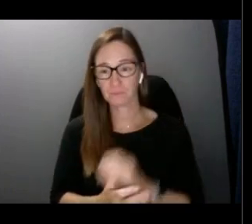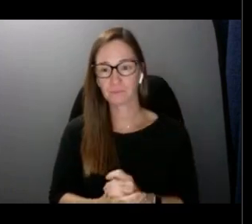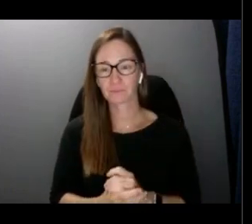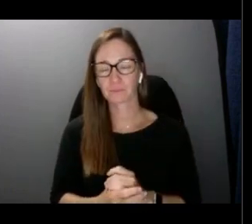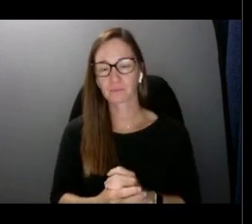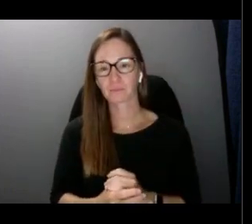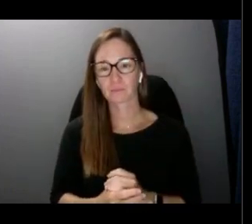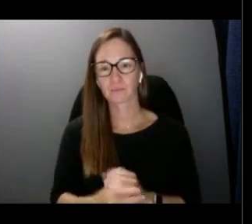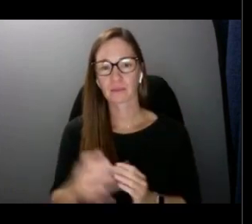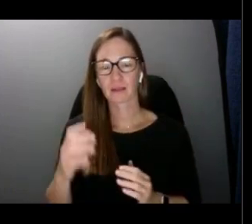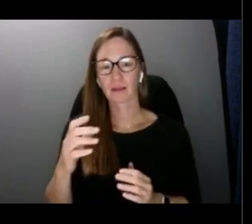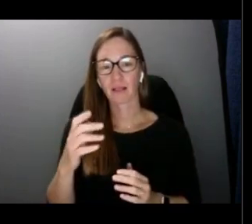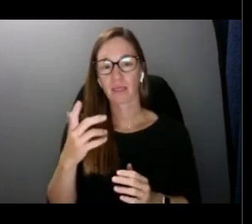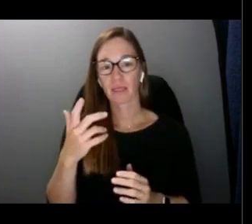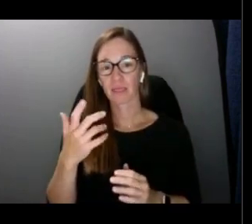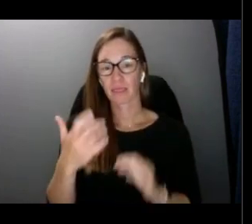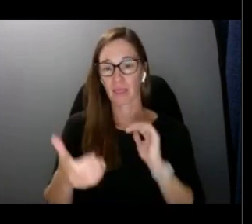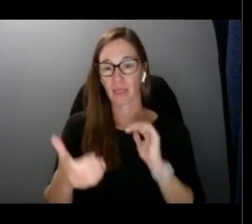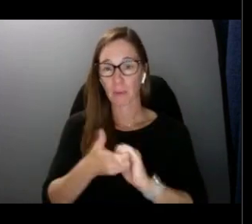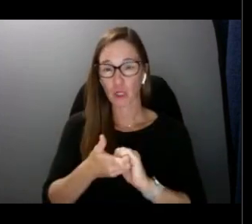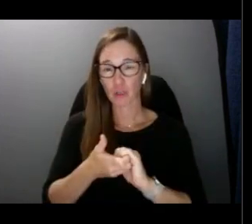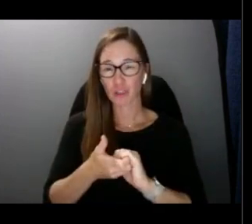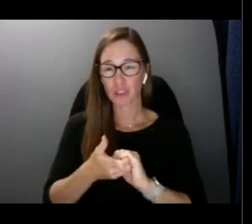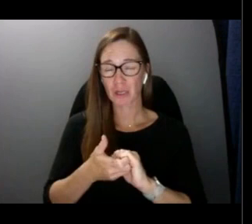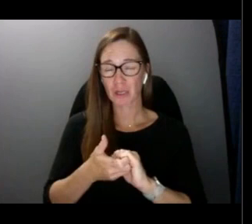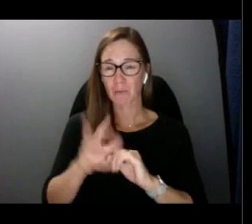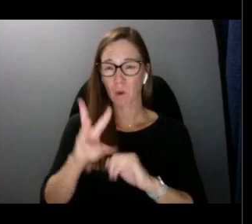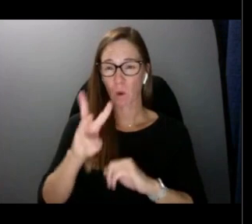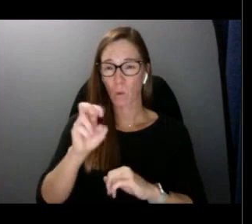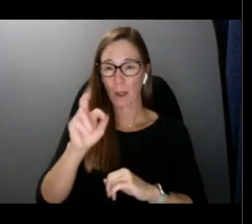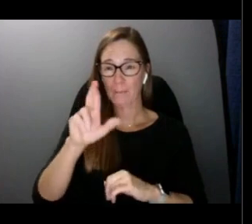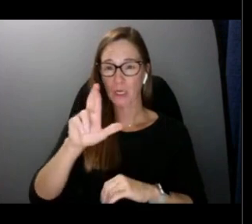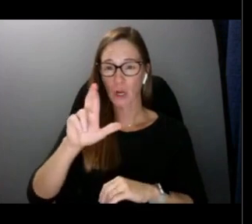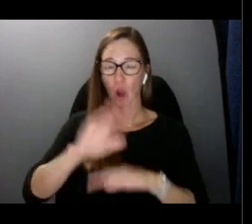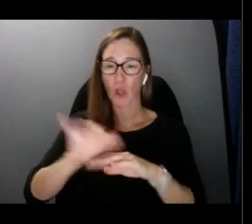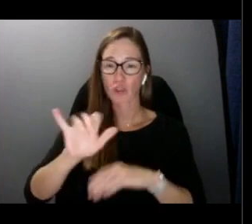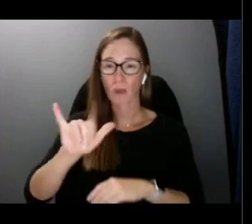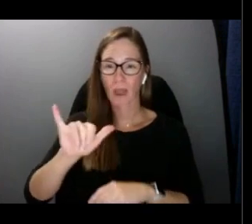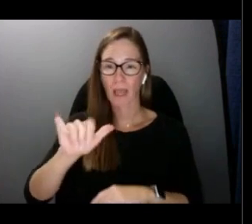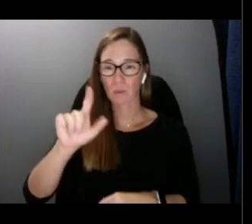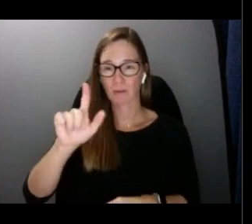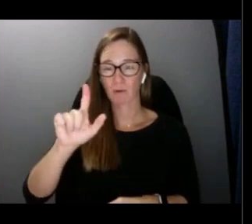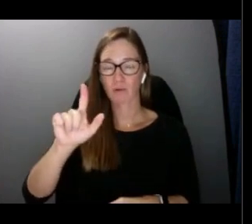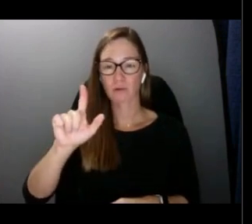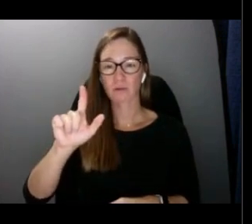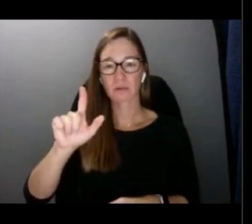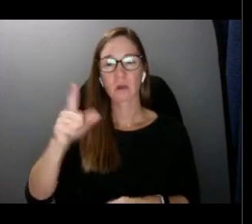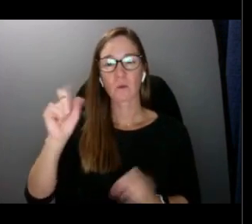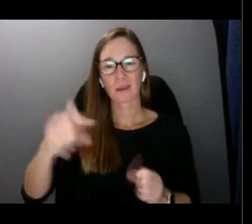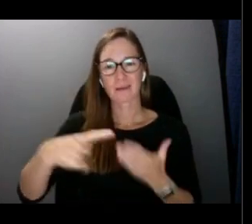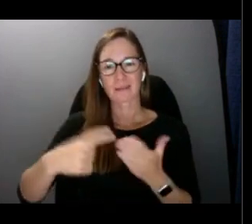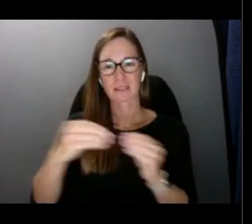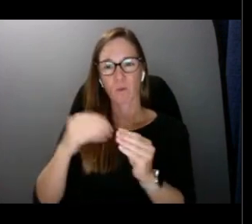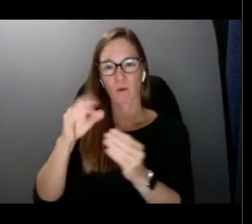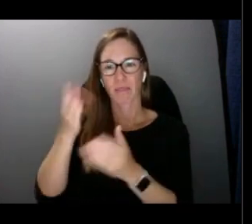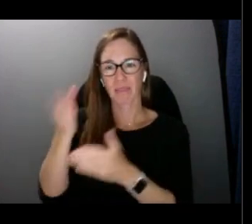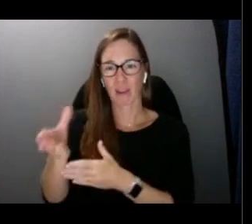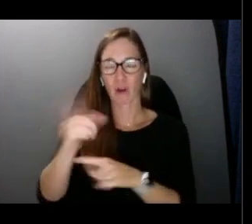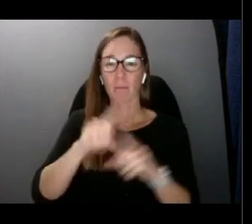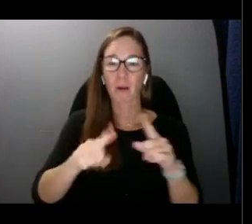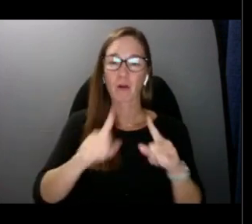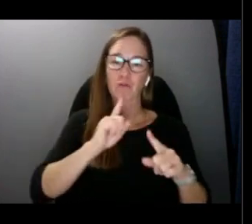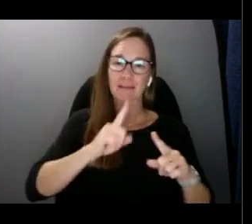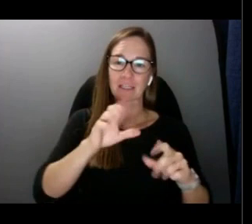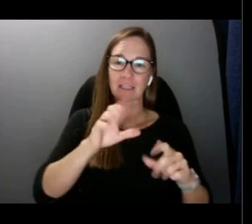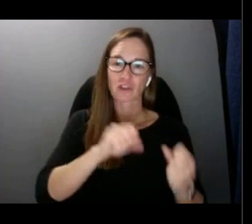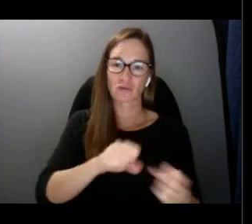The Leveraging Partnerships webinar is on July 21st, and we can discuss that more. But fundamentally, your